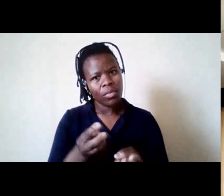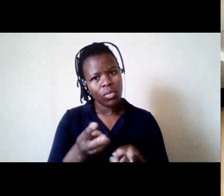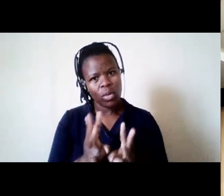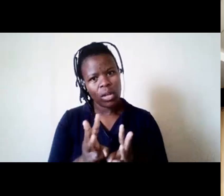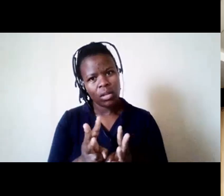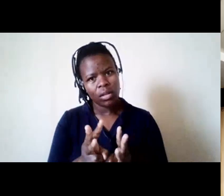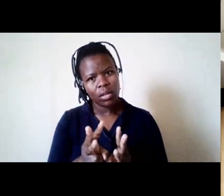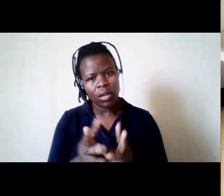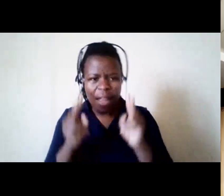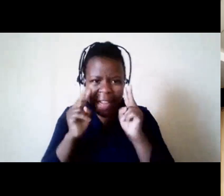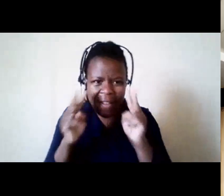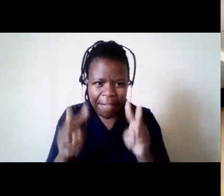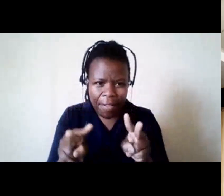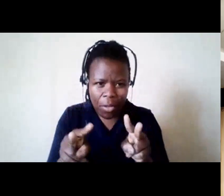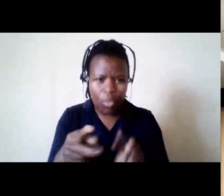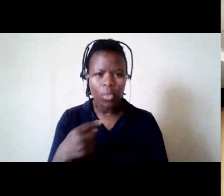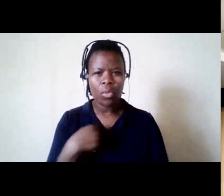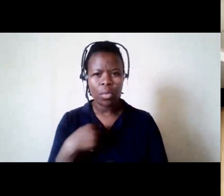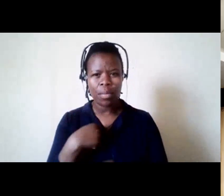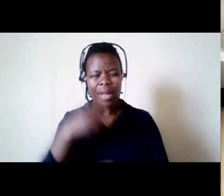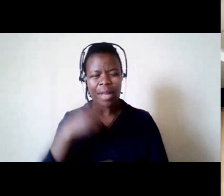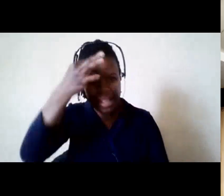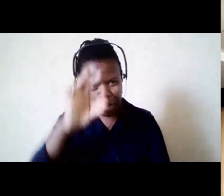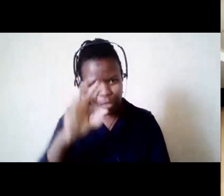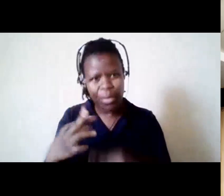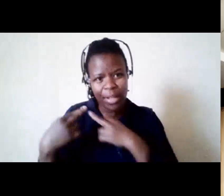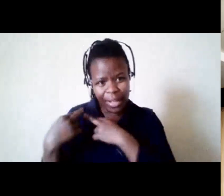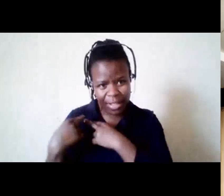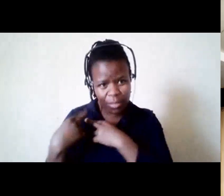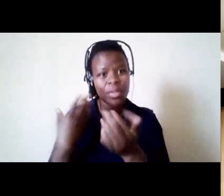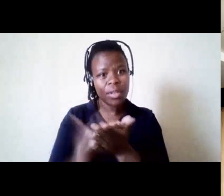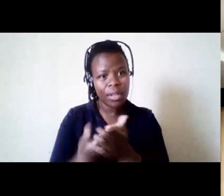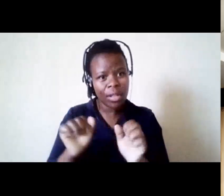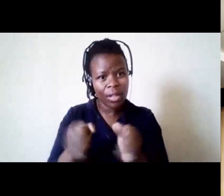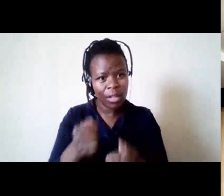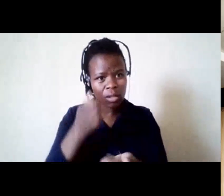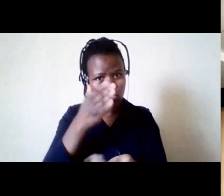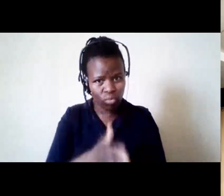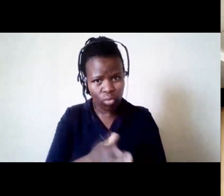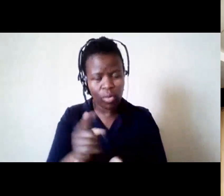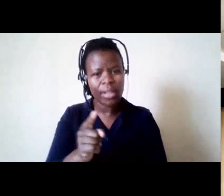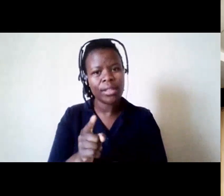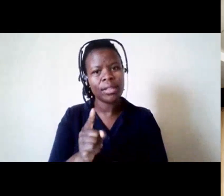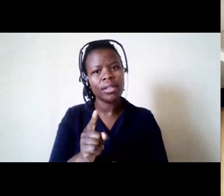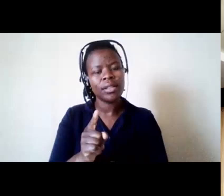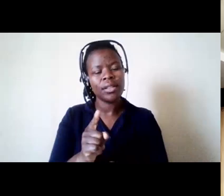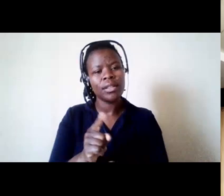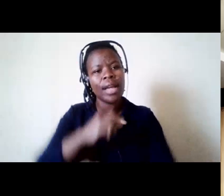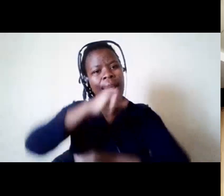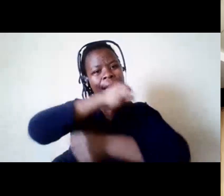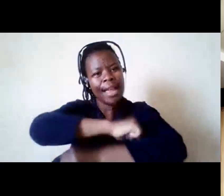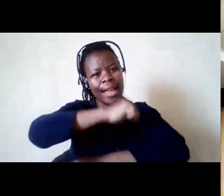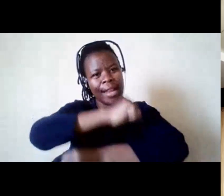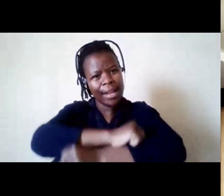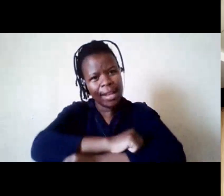be government that would be responsible to ensure that learners are educated,